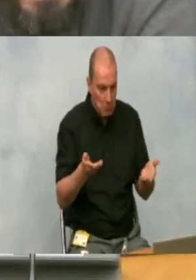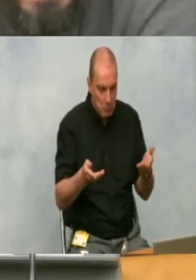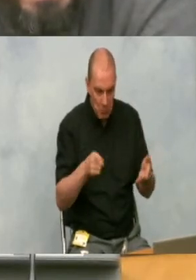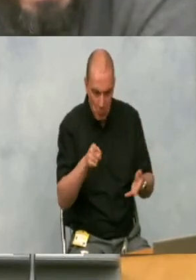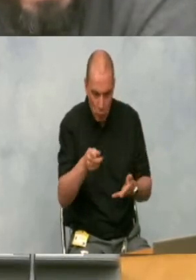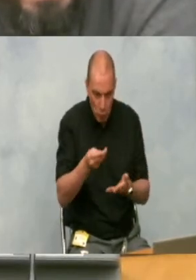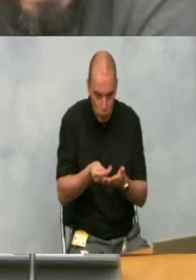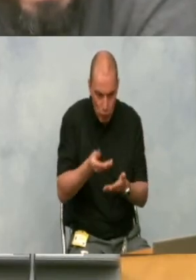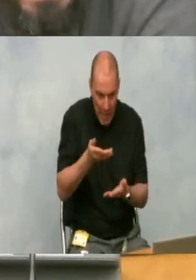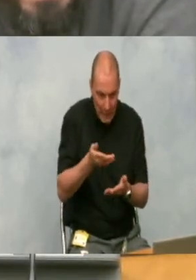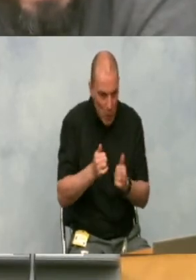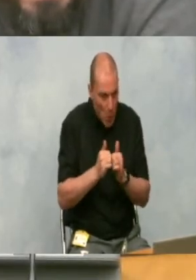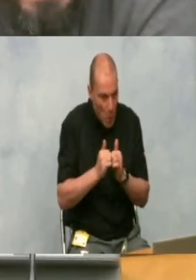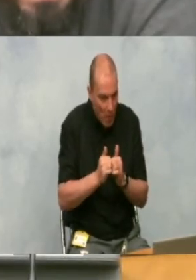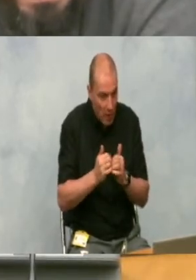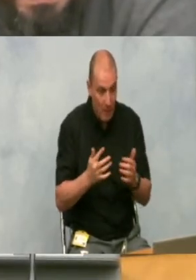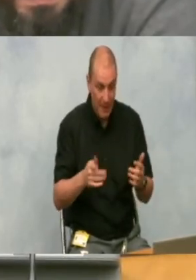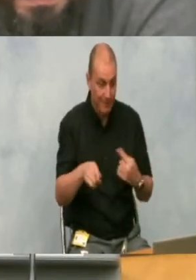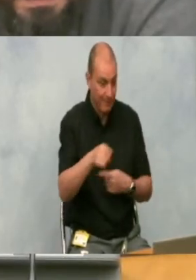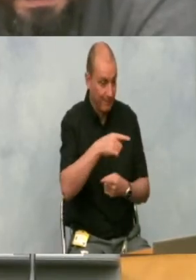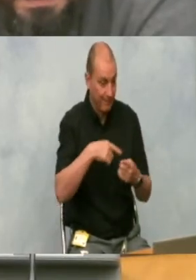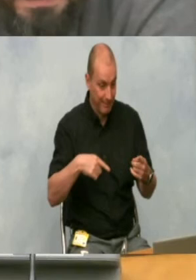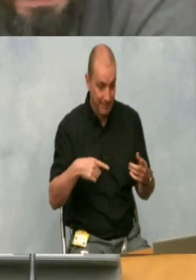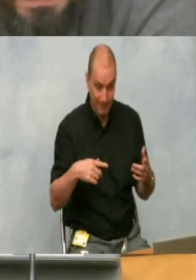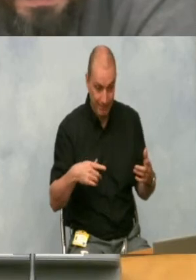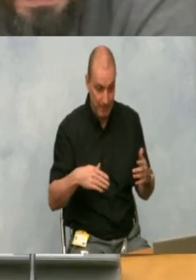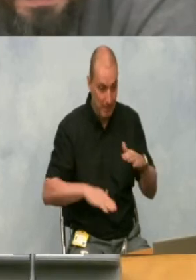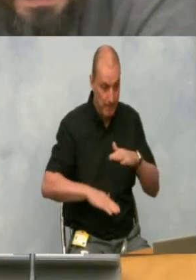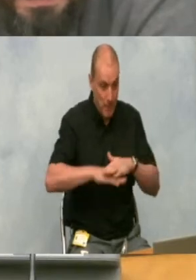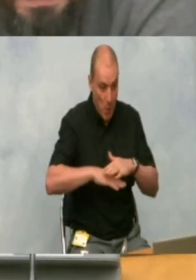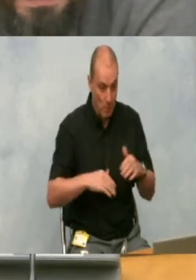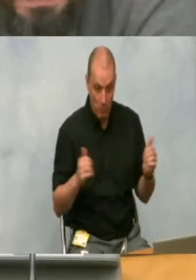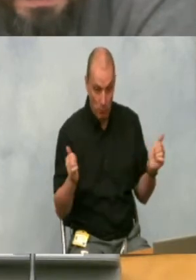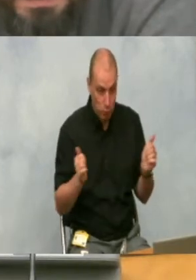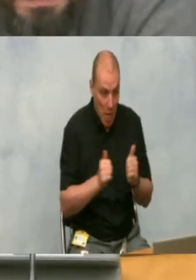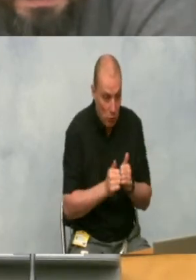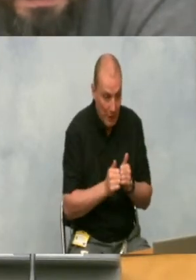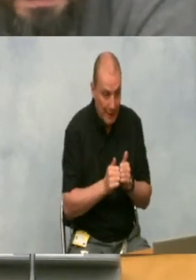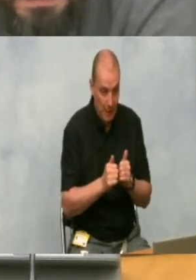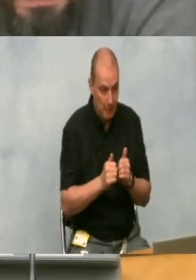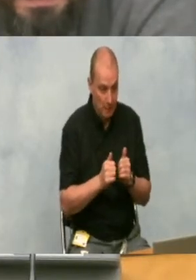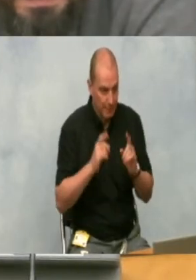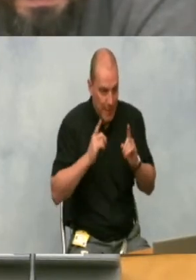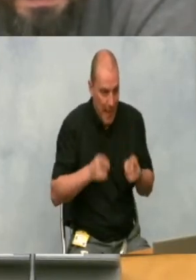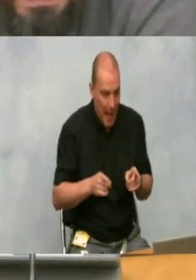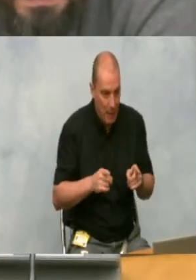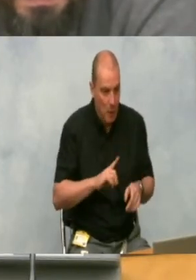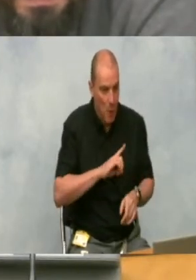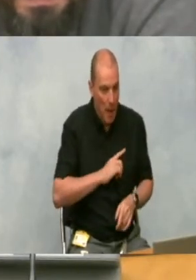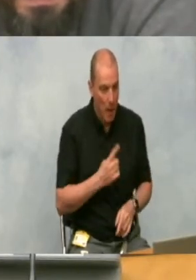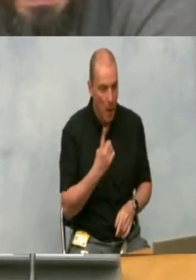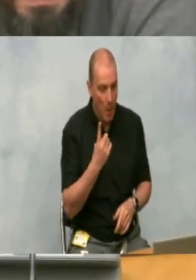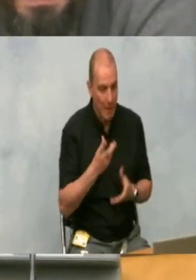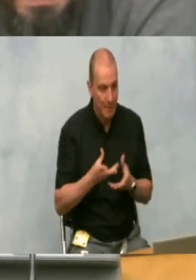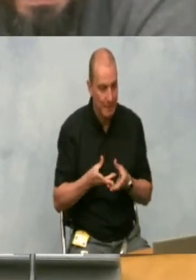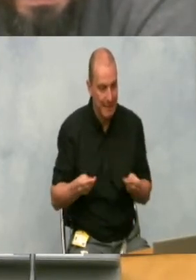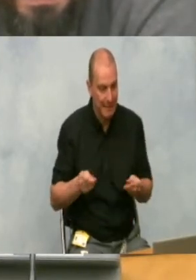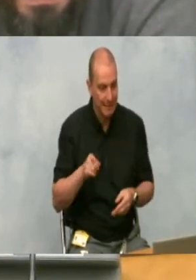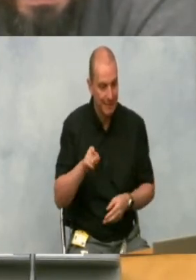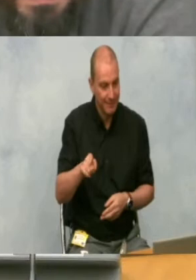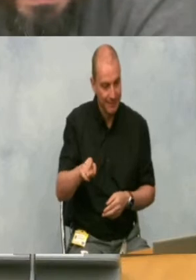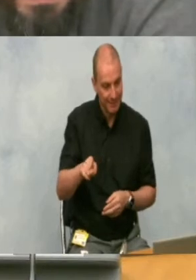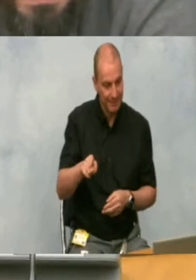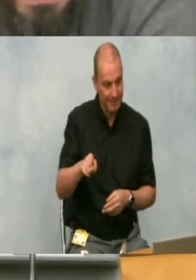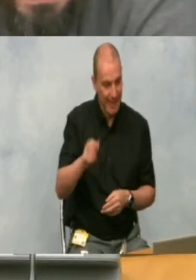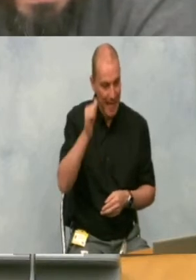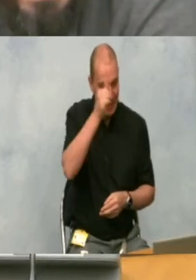never going to come to a resolution in that discussion because we're missing that comfort from the industry